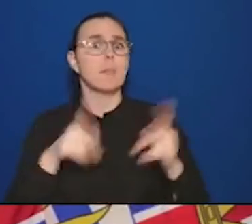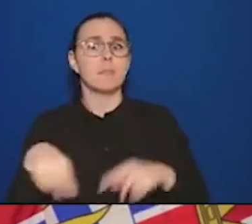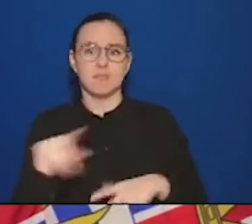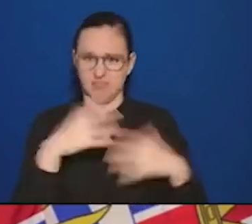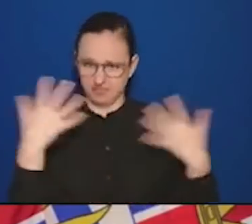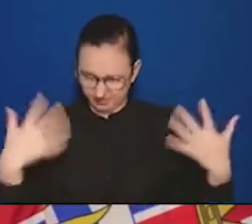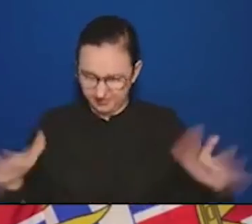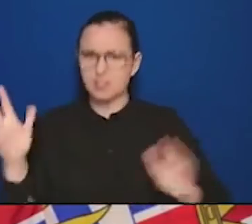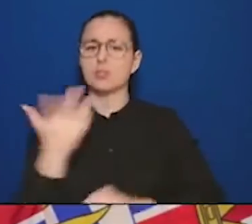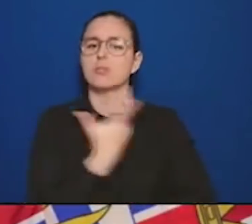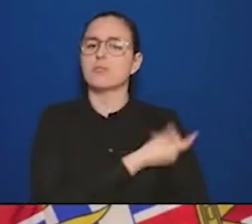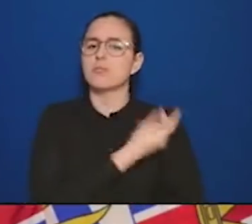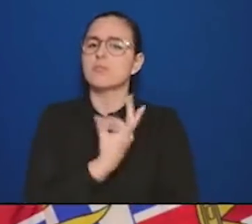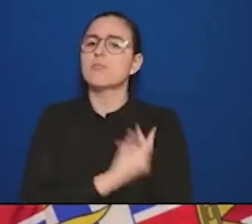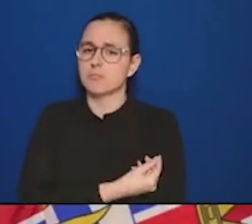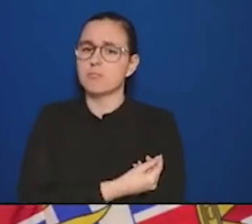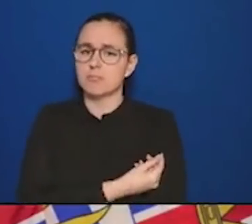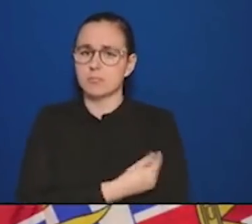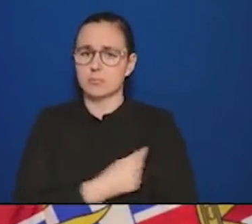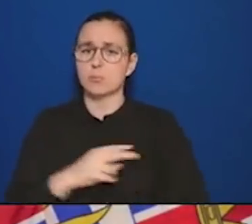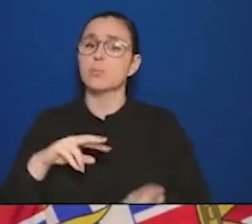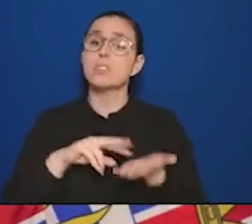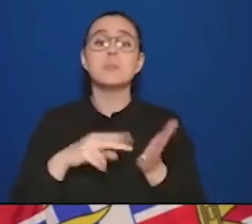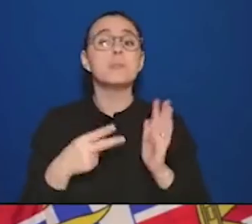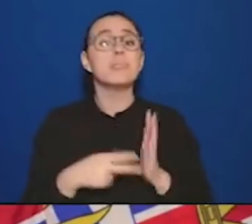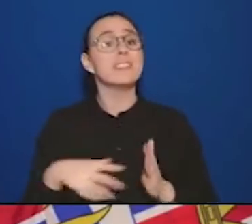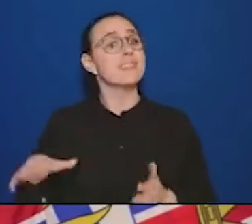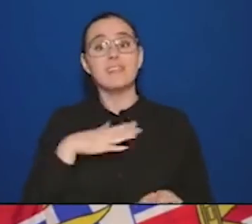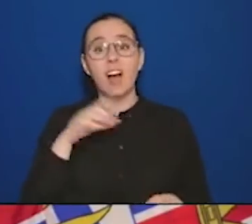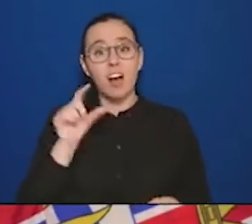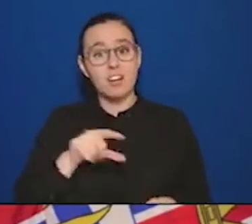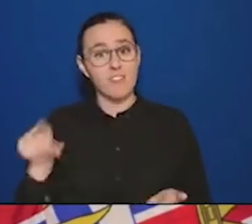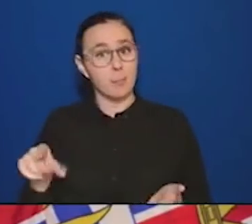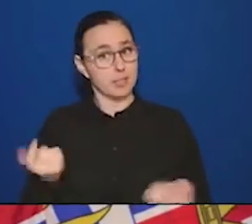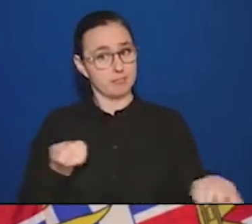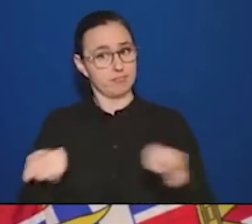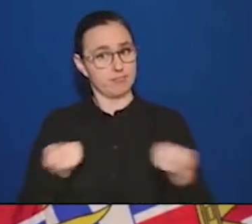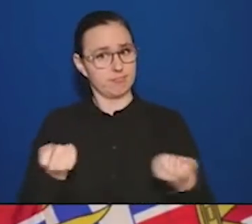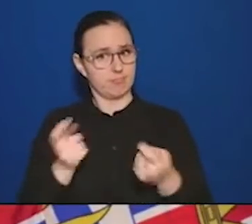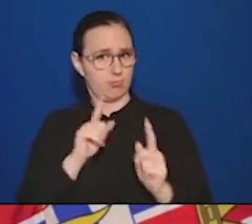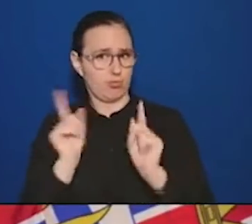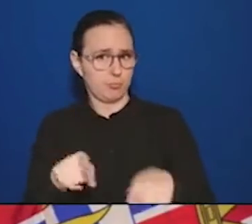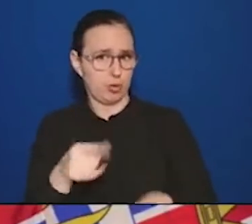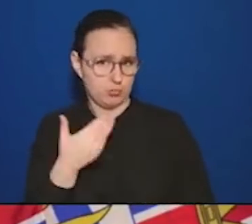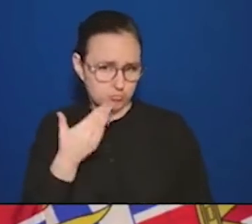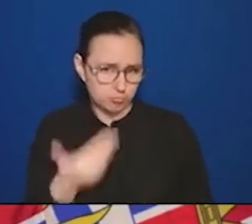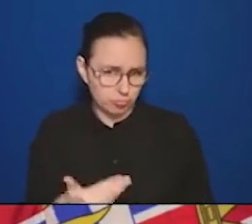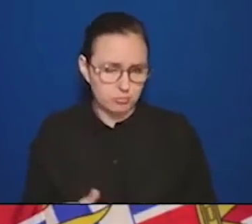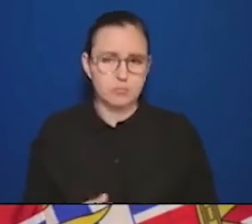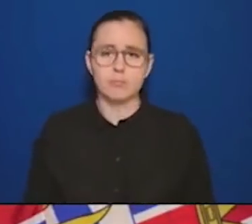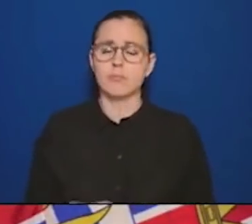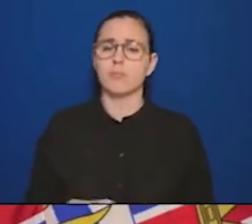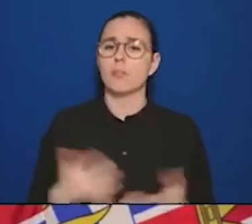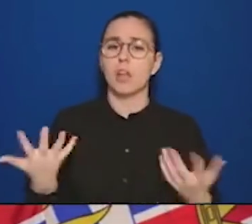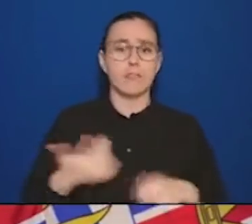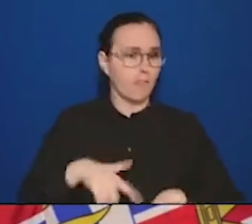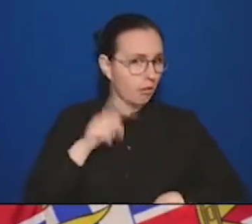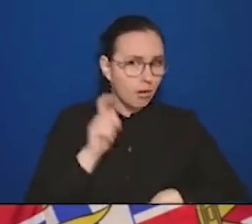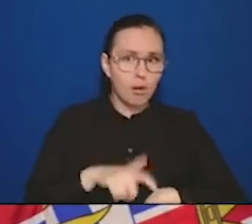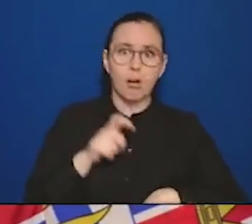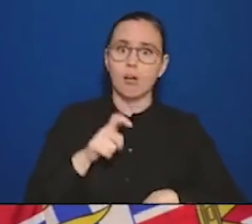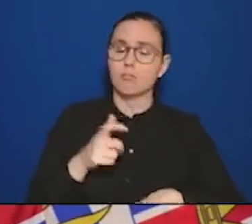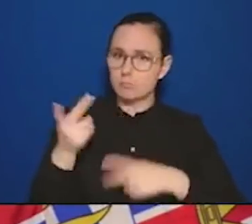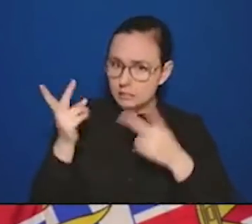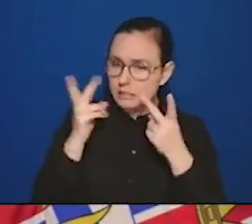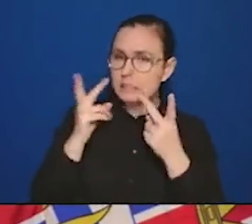different ministries. And if the time comes for us to consider at that particular time,